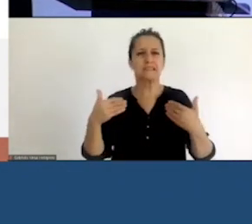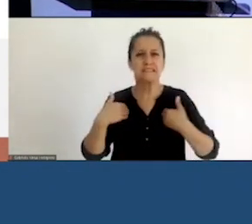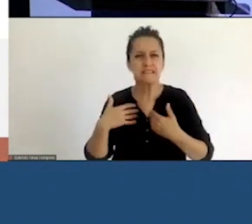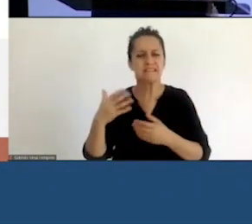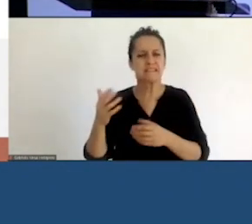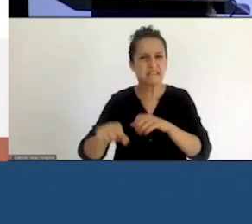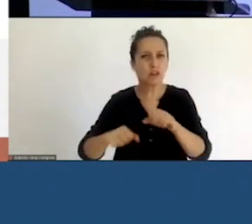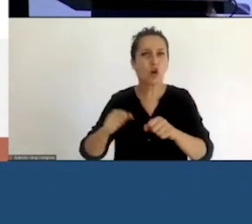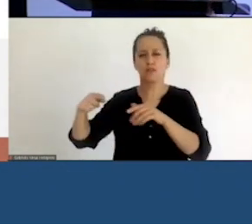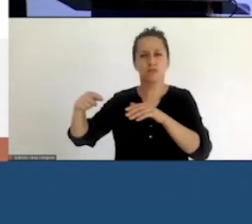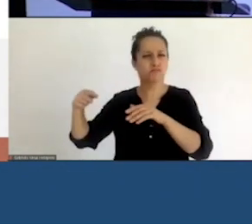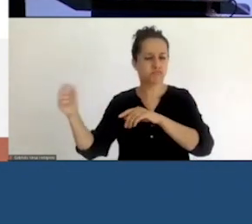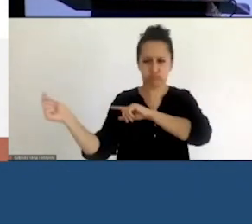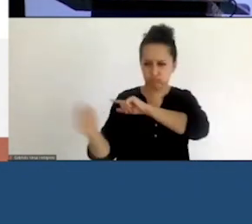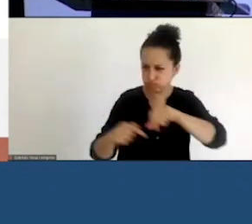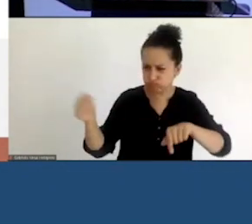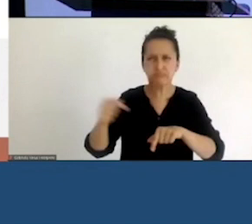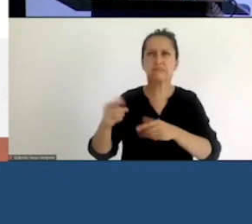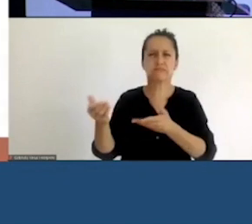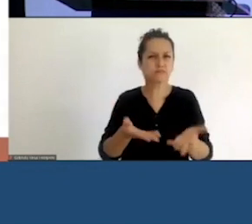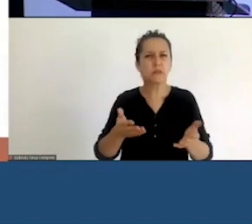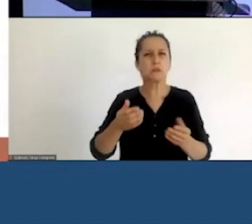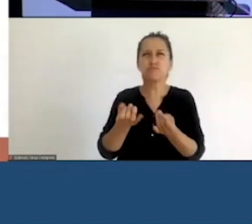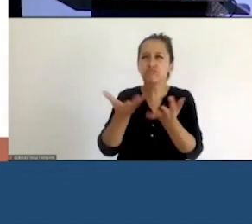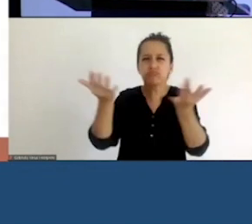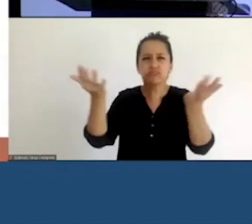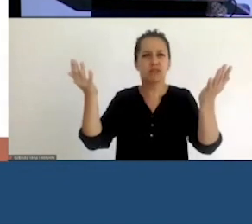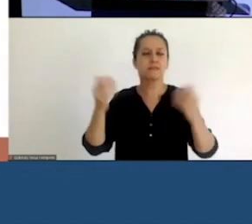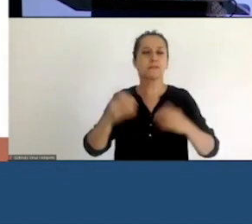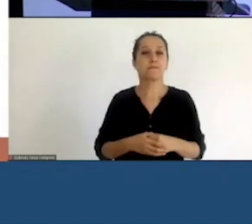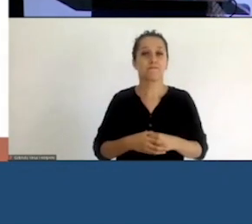overexploitation of species, climate change, invasive alien species, and